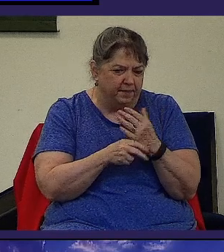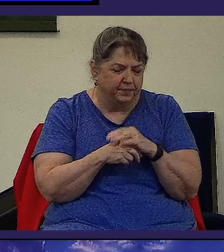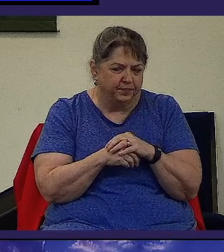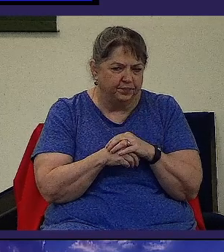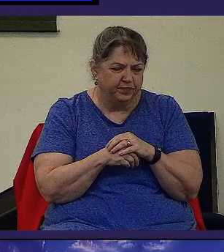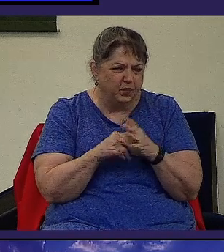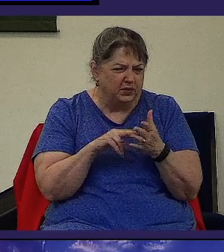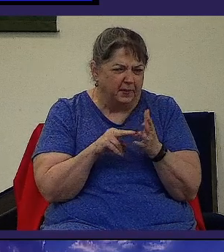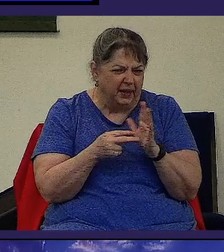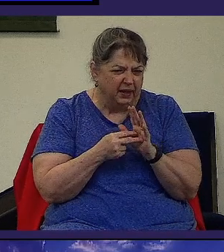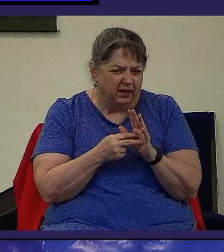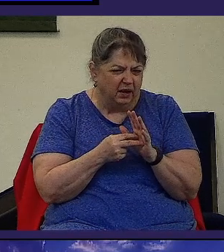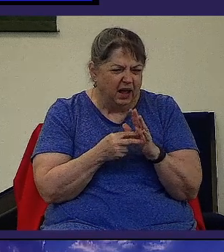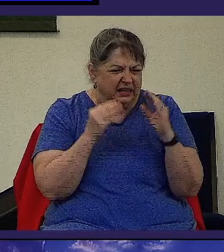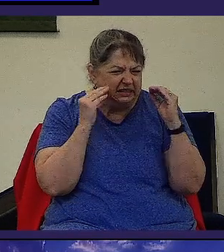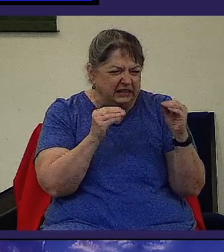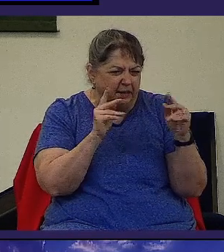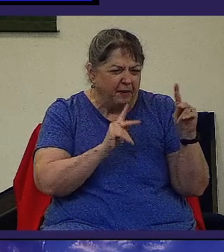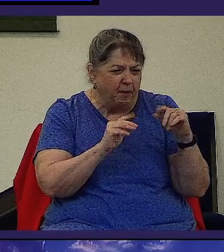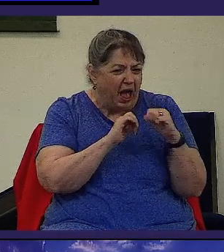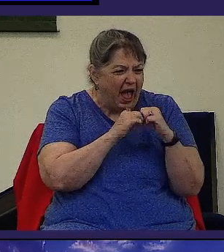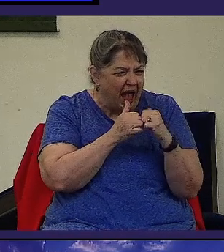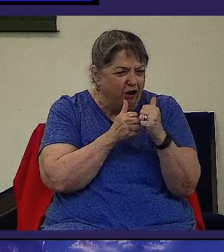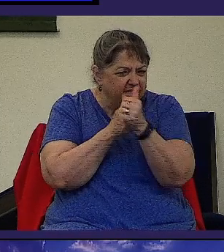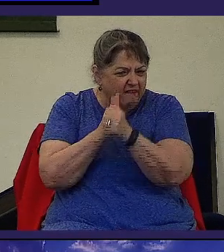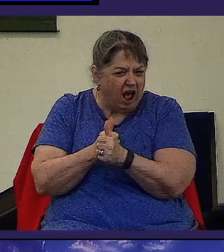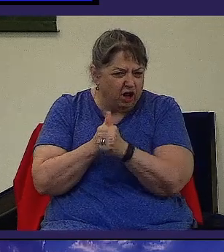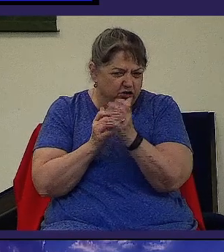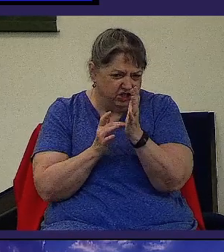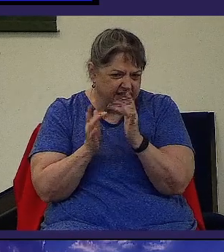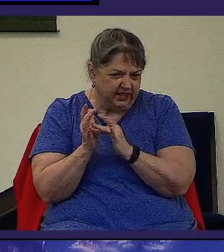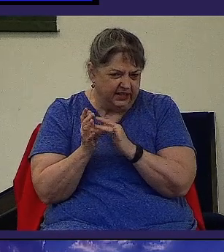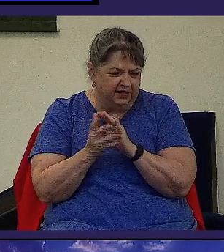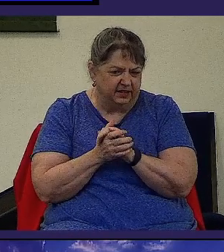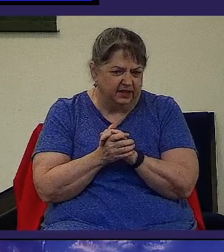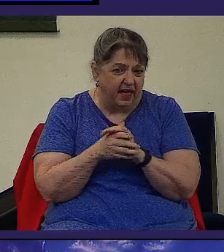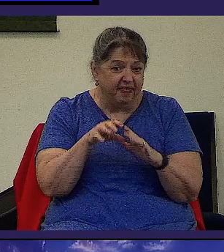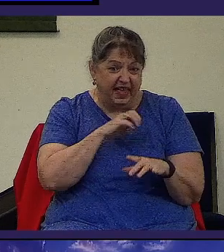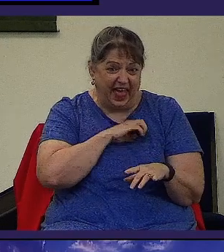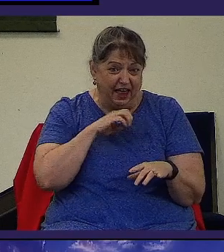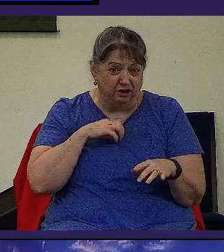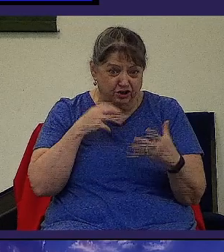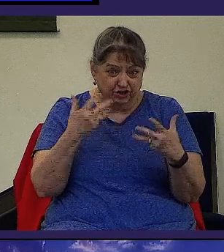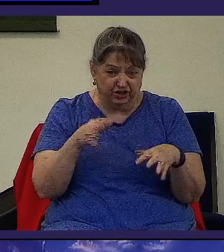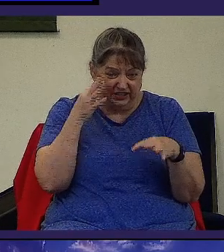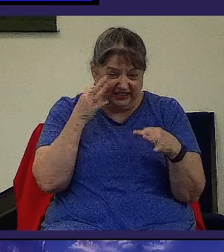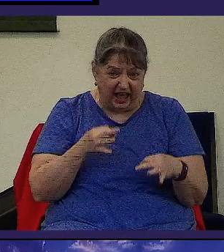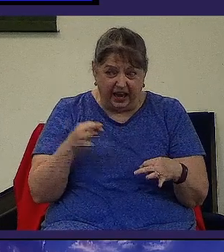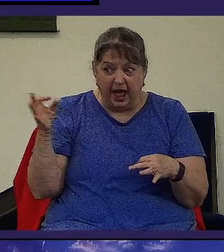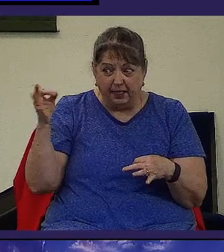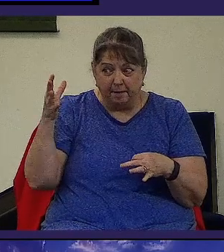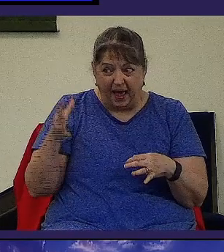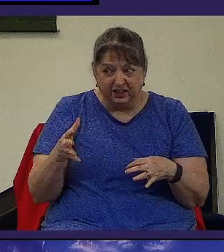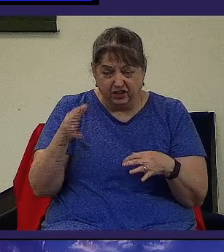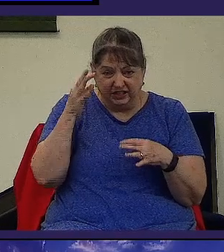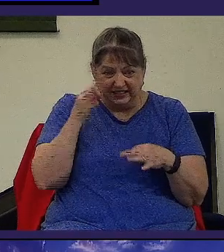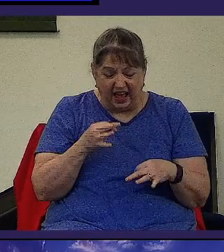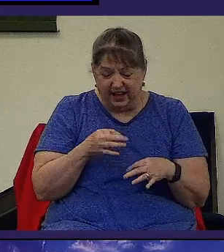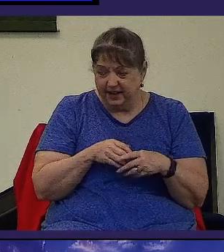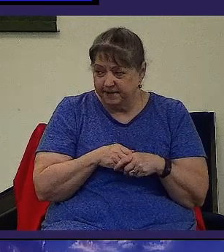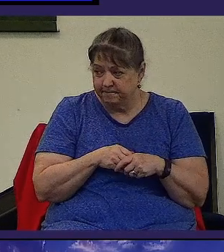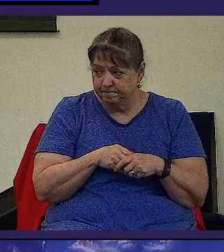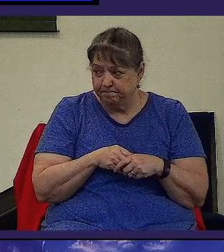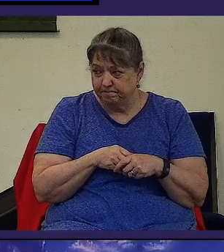but uh um the the elders have decided and the pastor to um